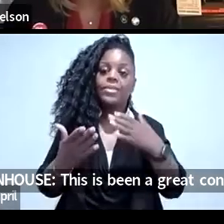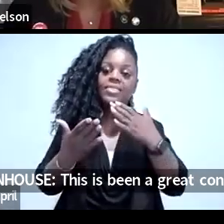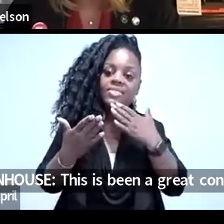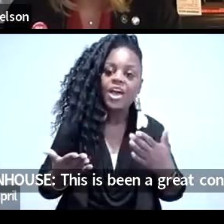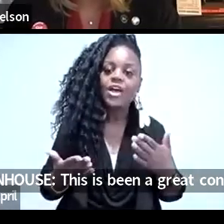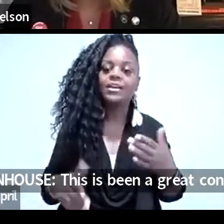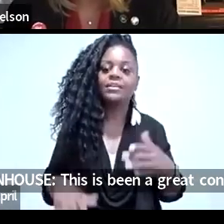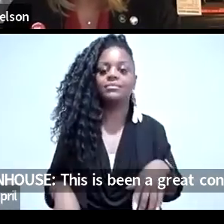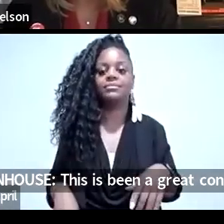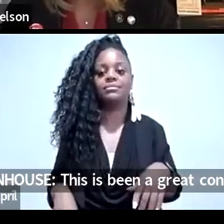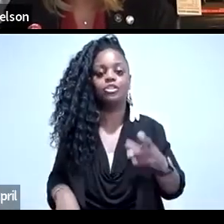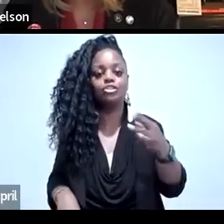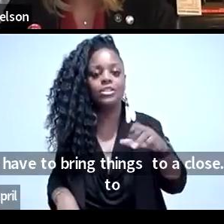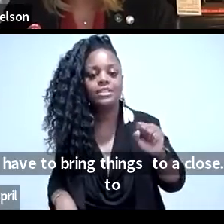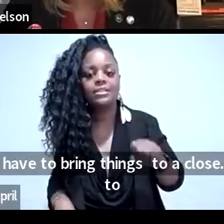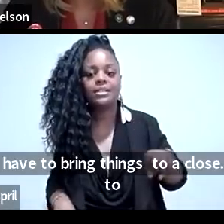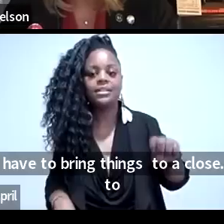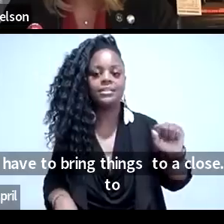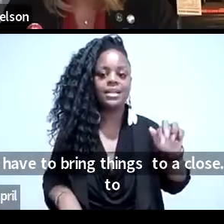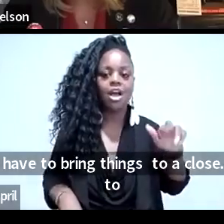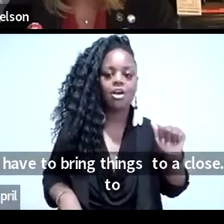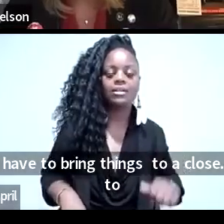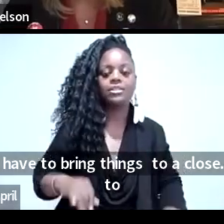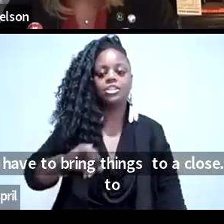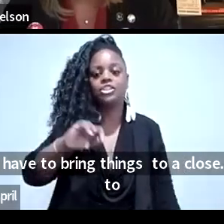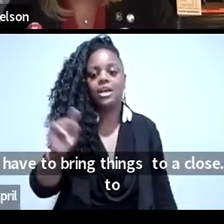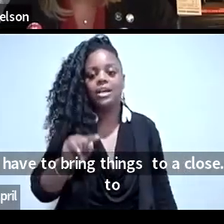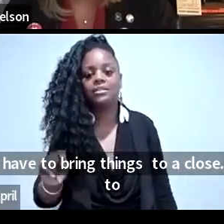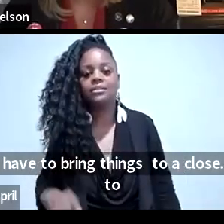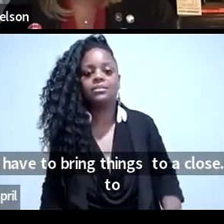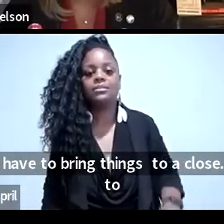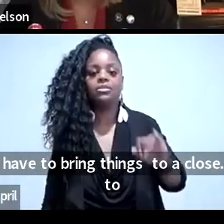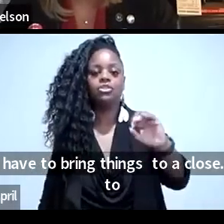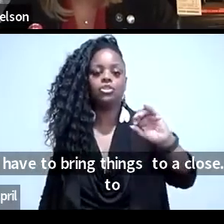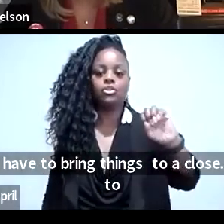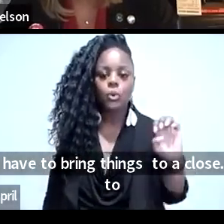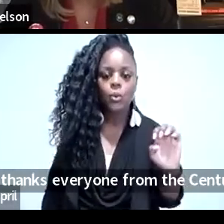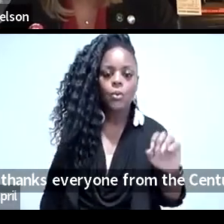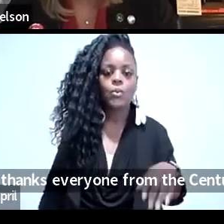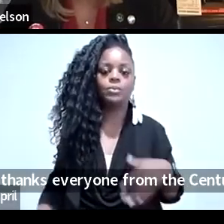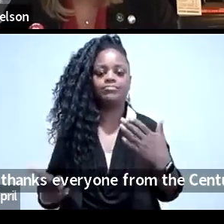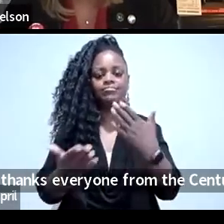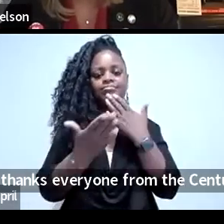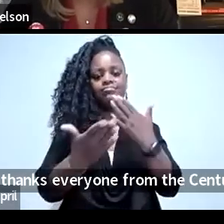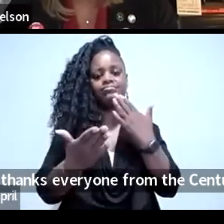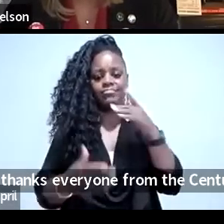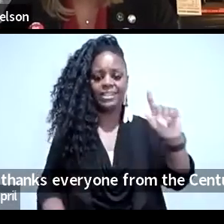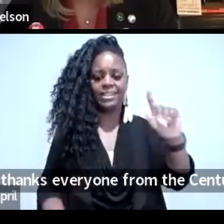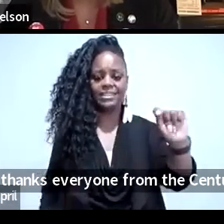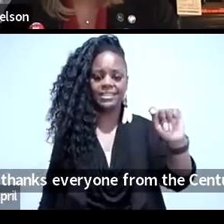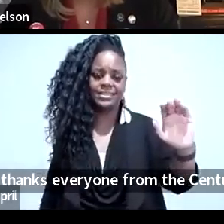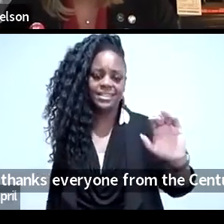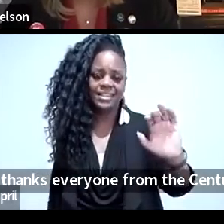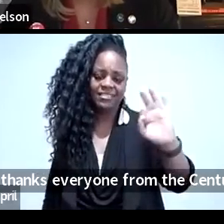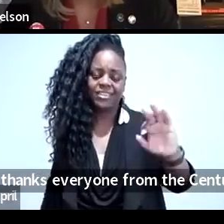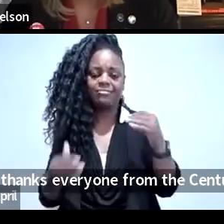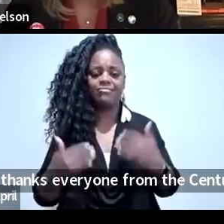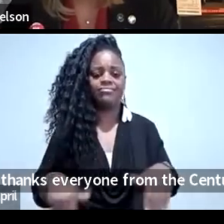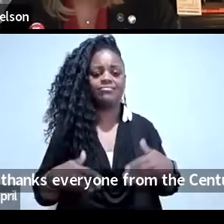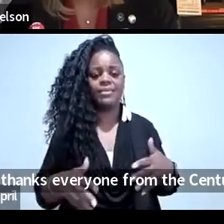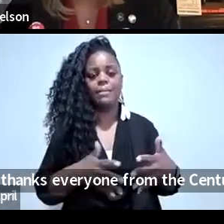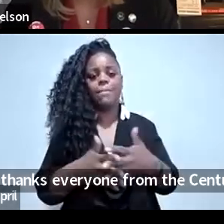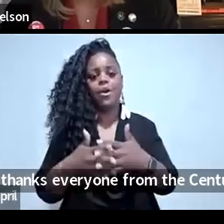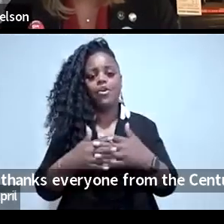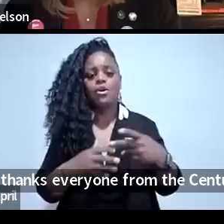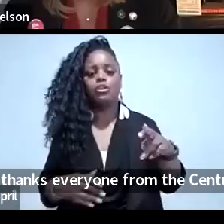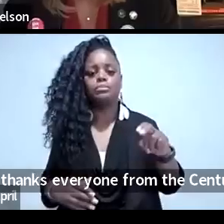everyone from the Century Foundation and the American Prospect. Thanks to the audience. Thanks to the wonderful people who've done the signing, and great working with you,